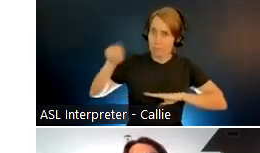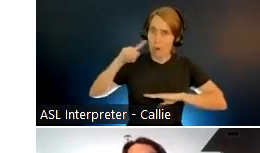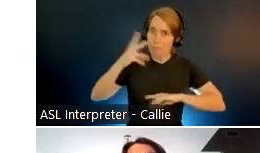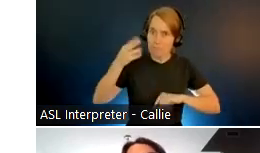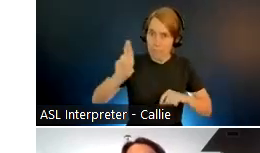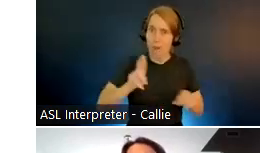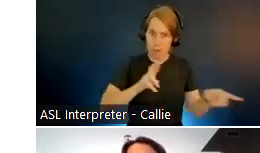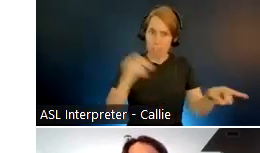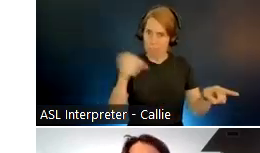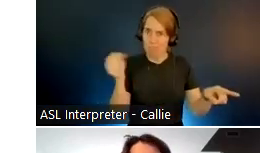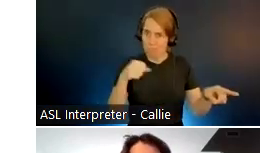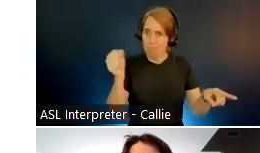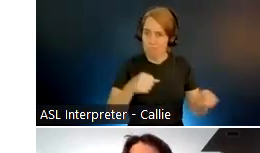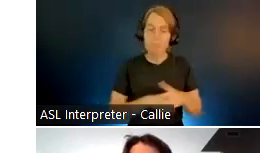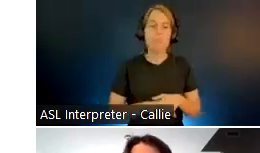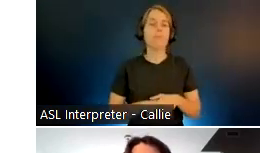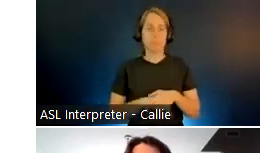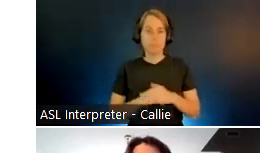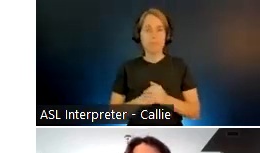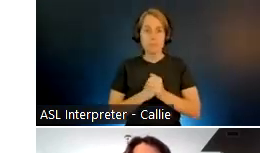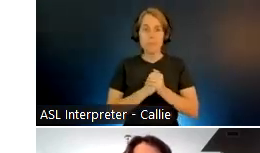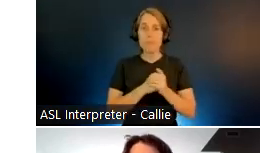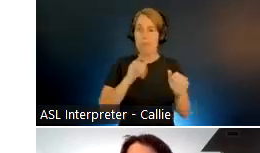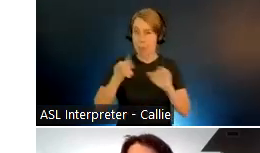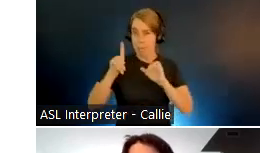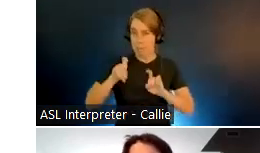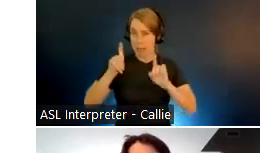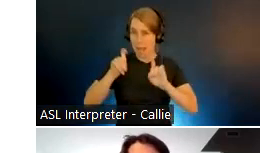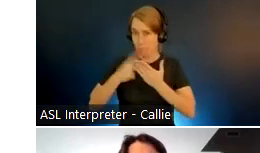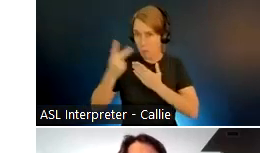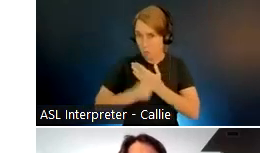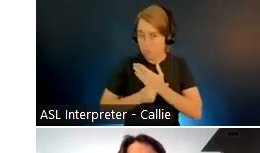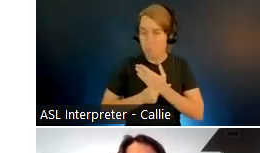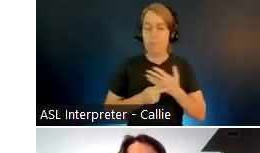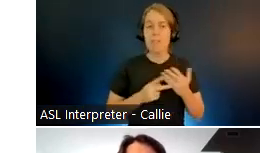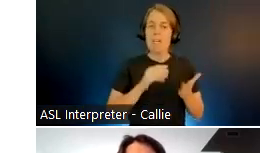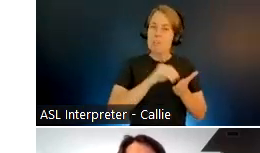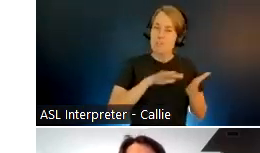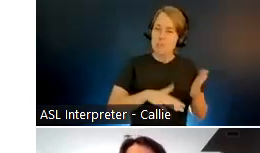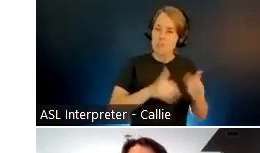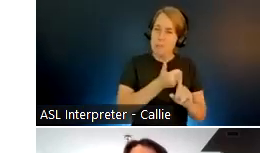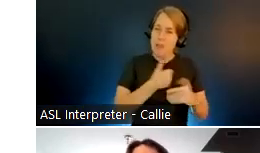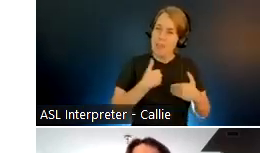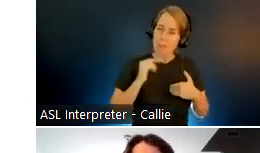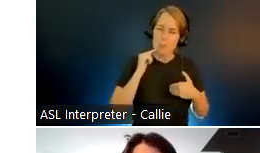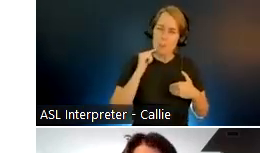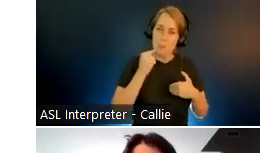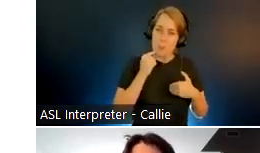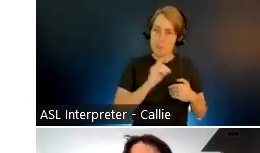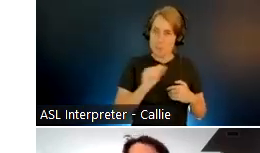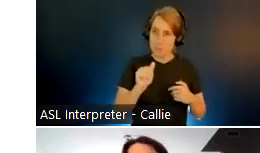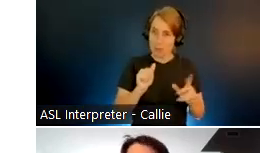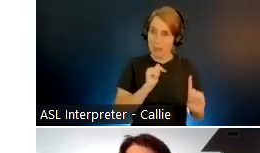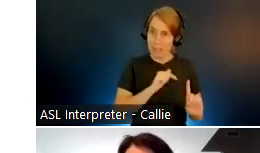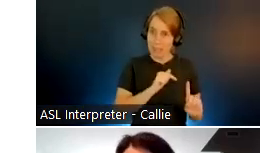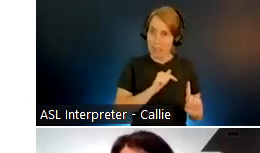would say from that pilot program is, if you're working with students with more significant disabilities,